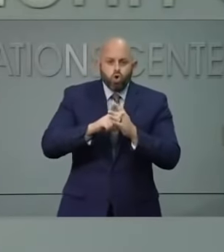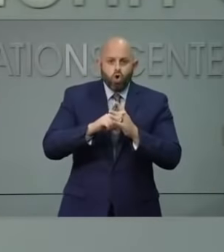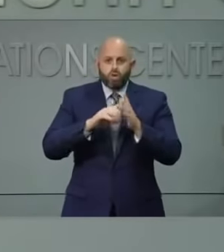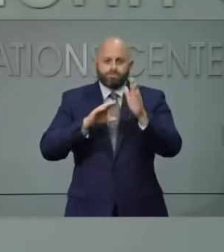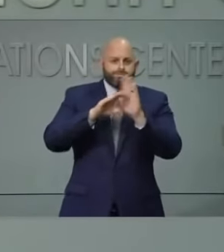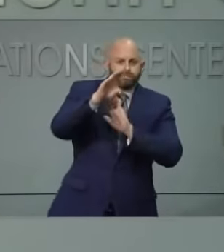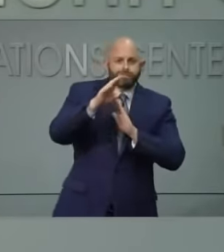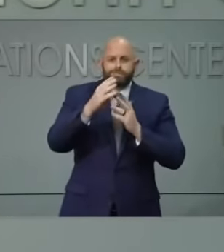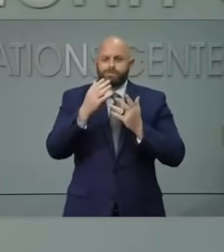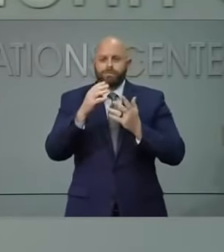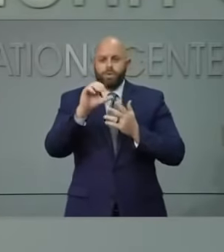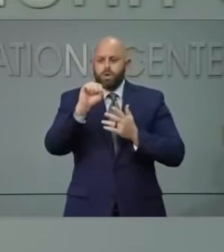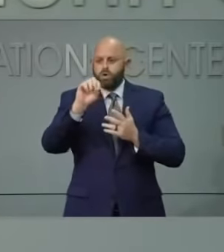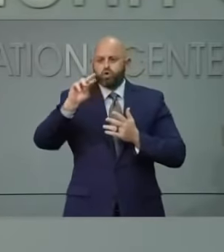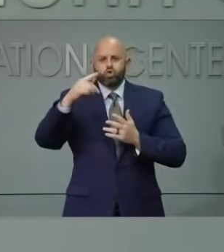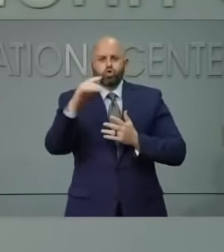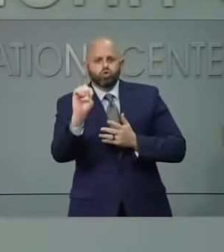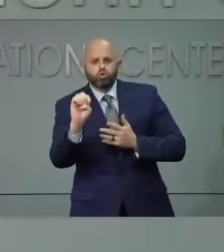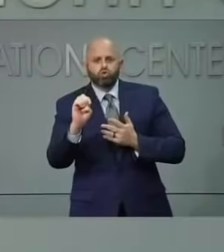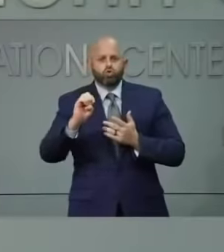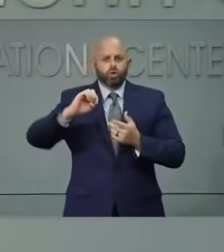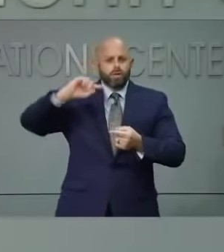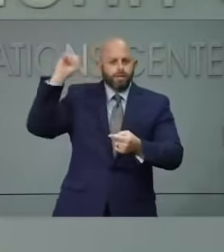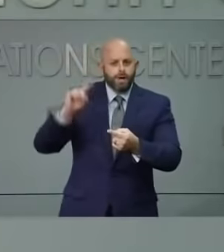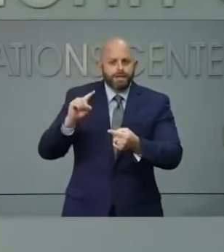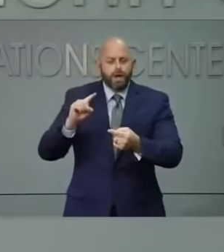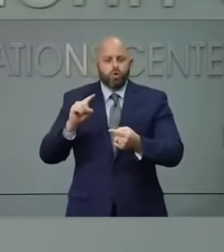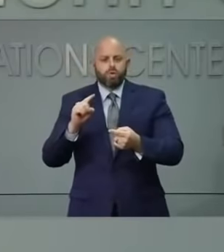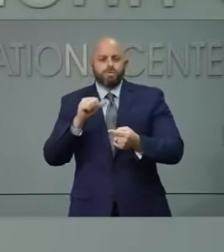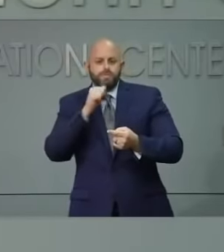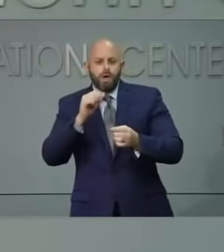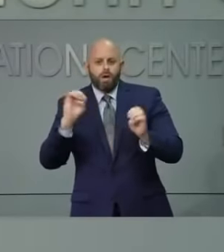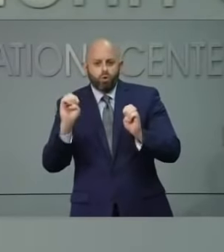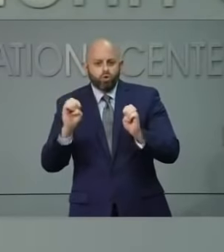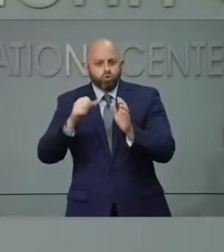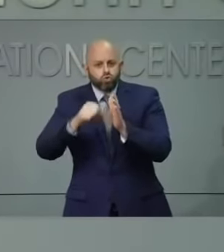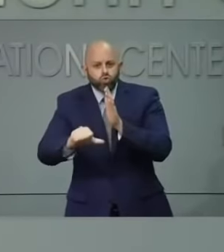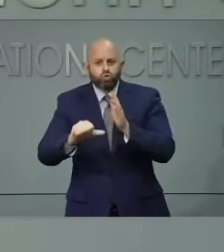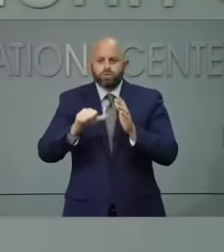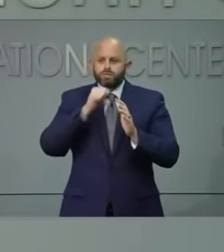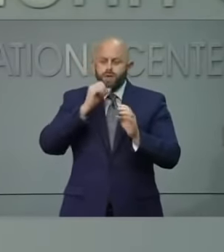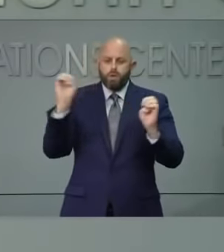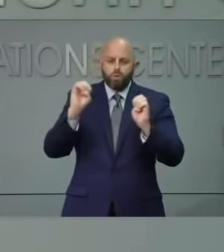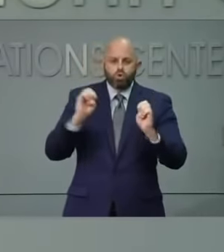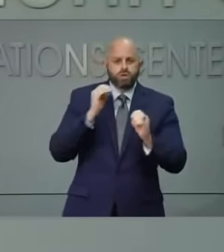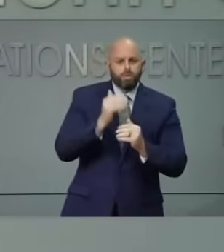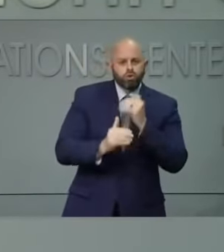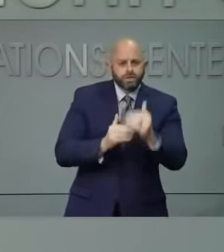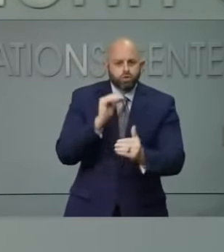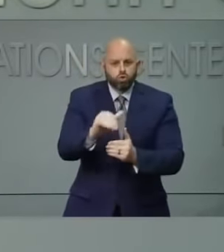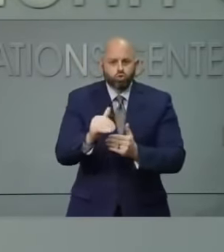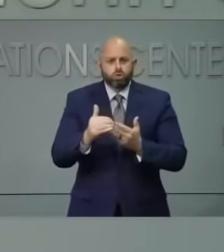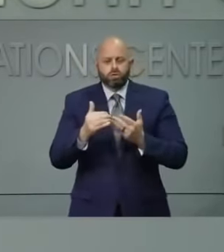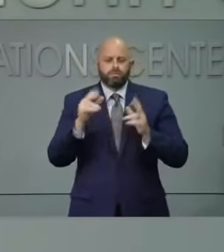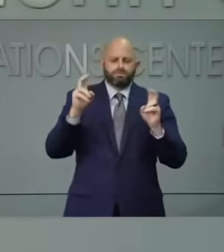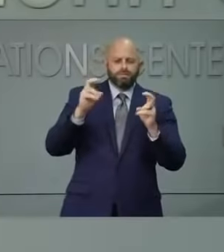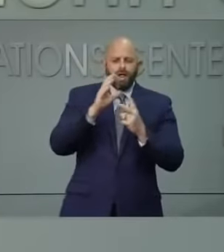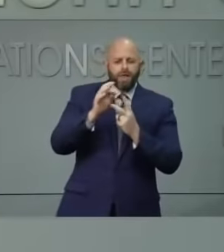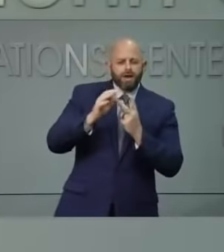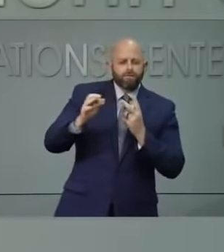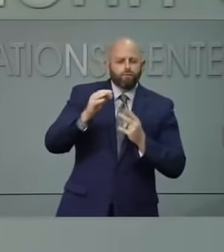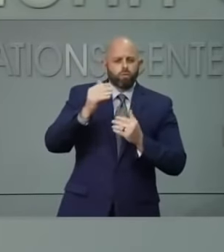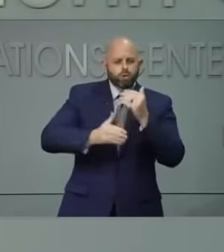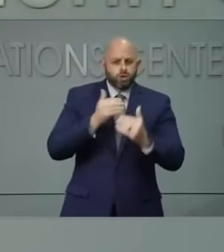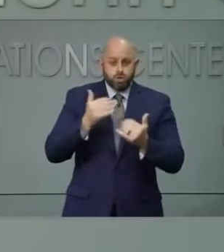on procedures that are not emergency procedures or they're elected procedures. And